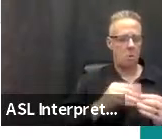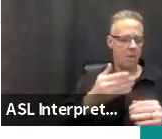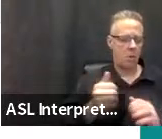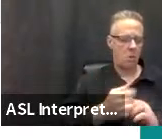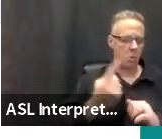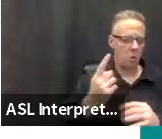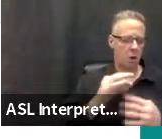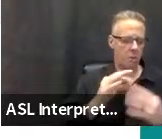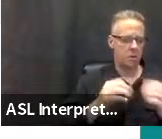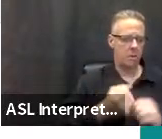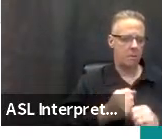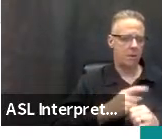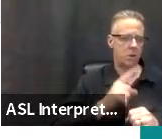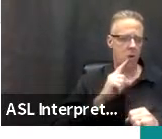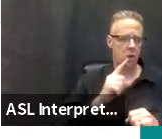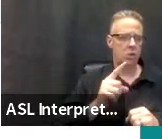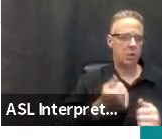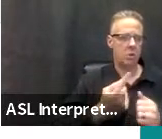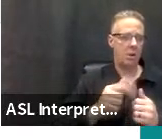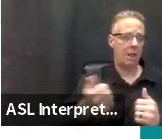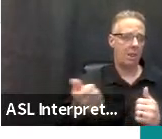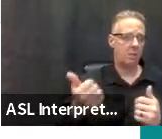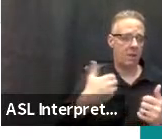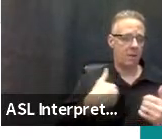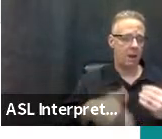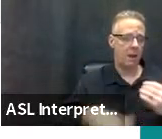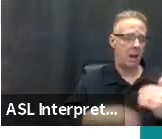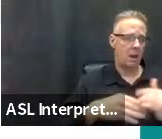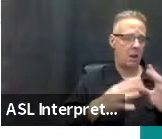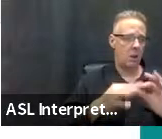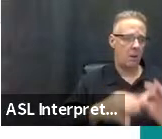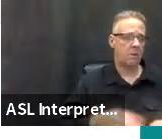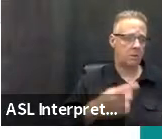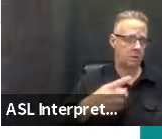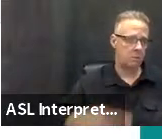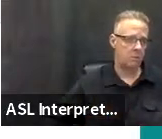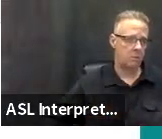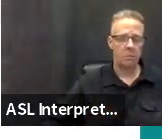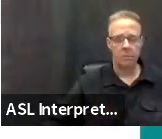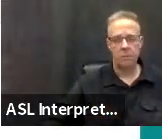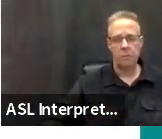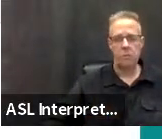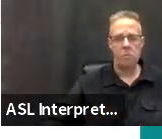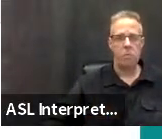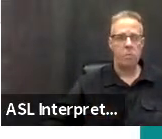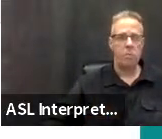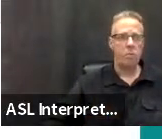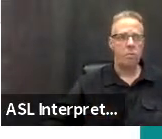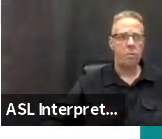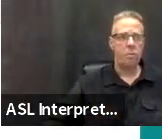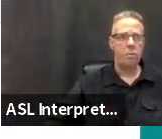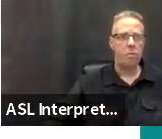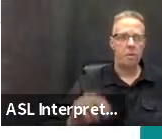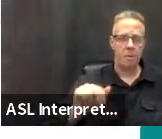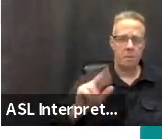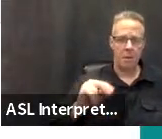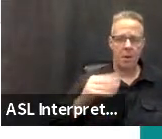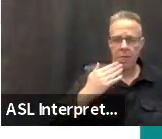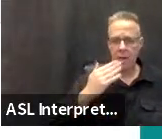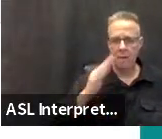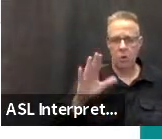here, and make sure if anybody else had anything to comment on that. I think Marion, you did, so that was good. Thank